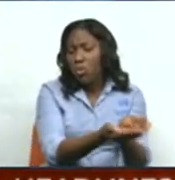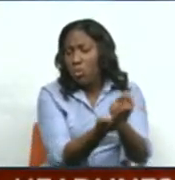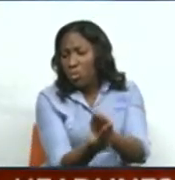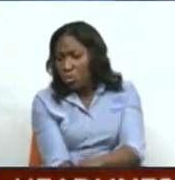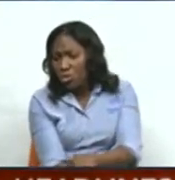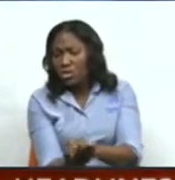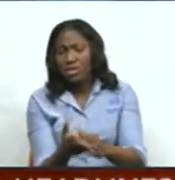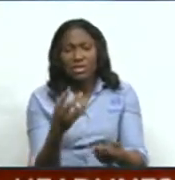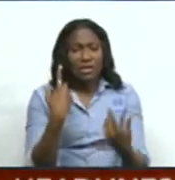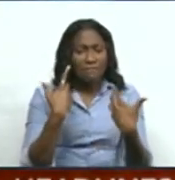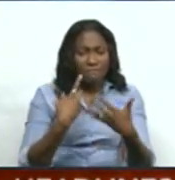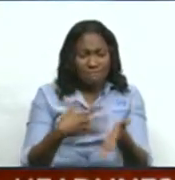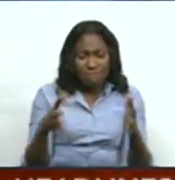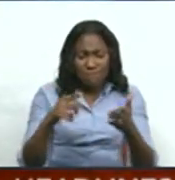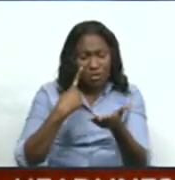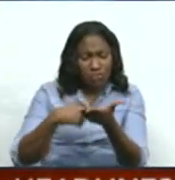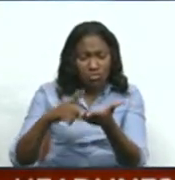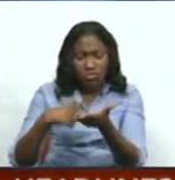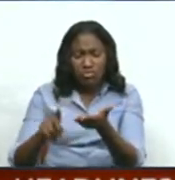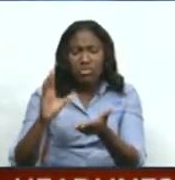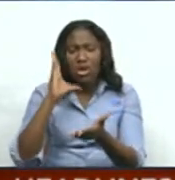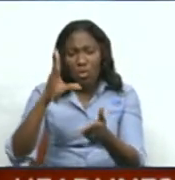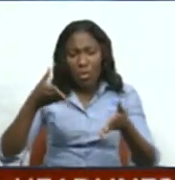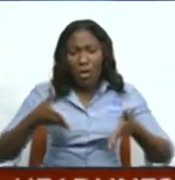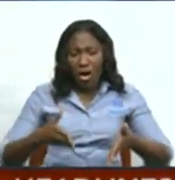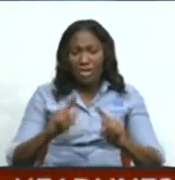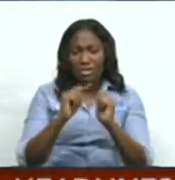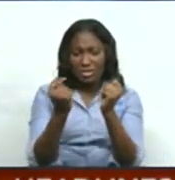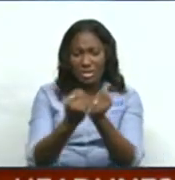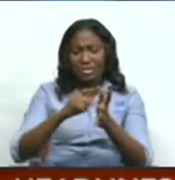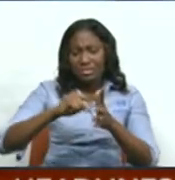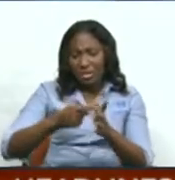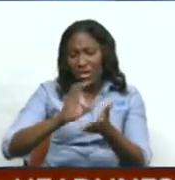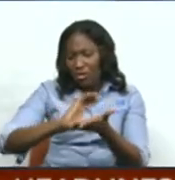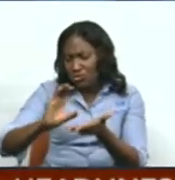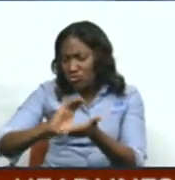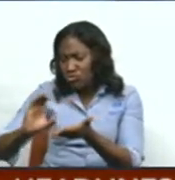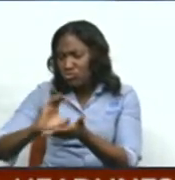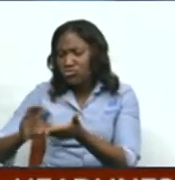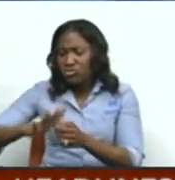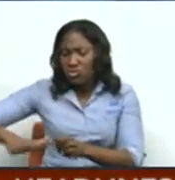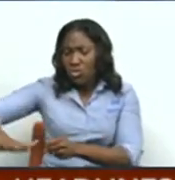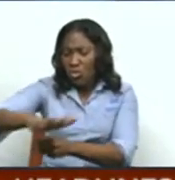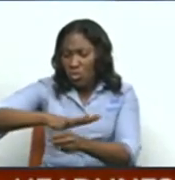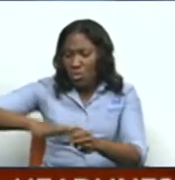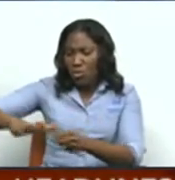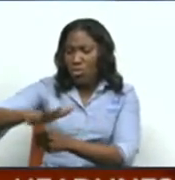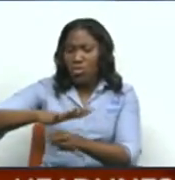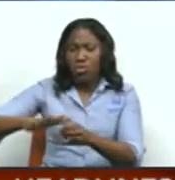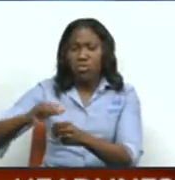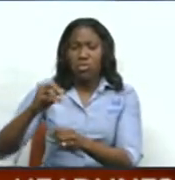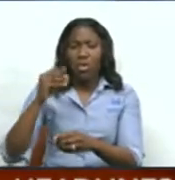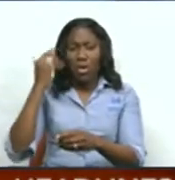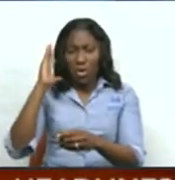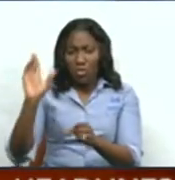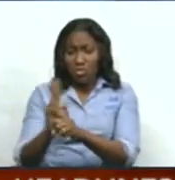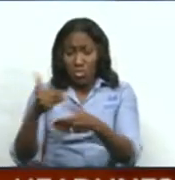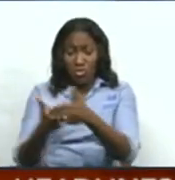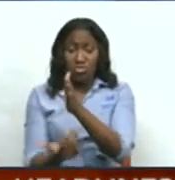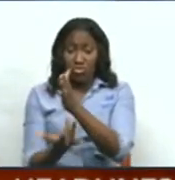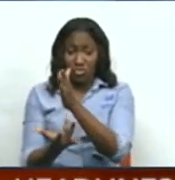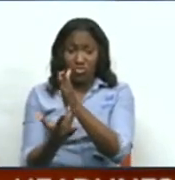been completed. It will allow for a response team to begin the deployment of the NOFI current buster technology,